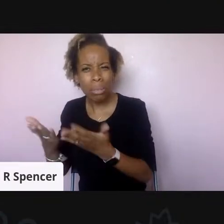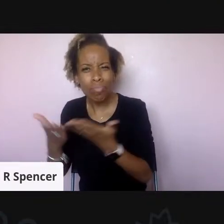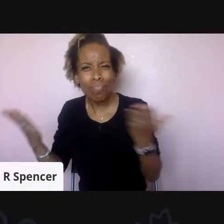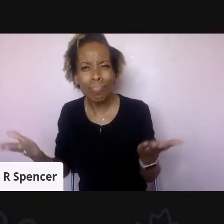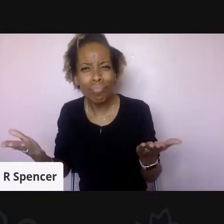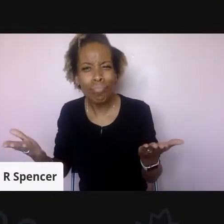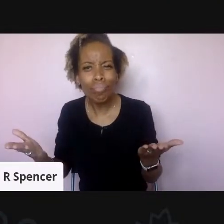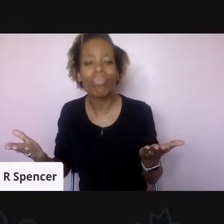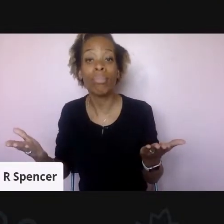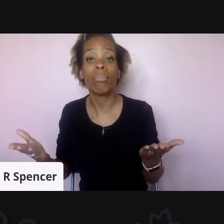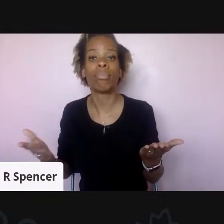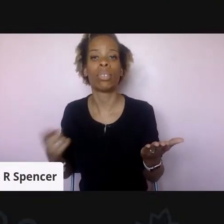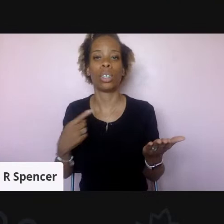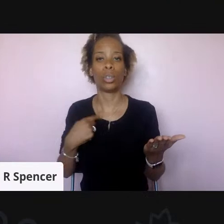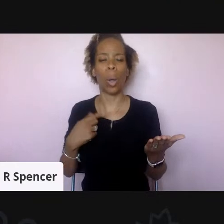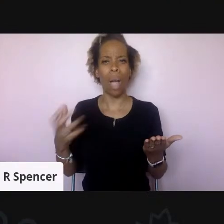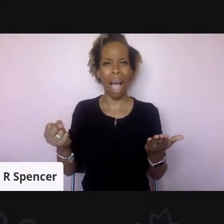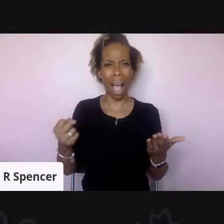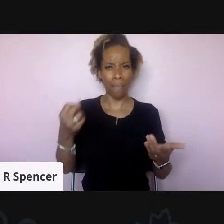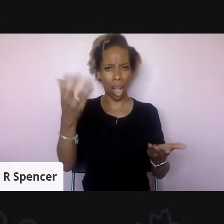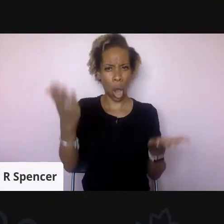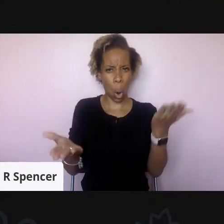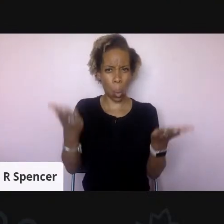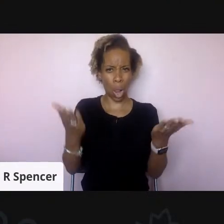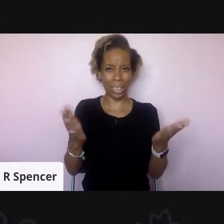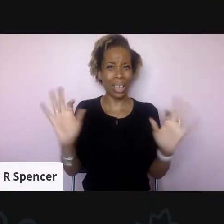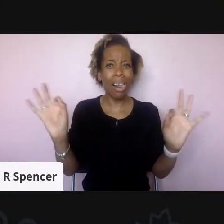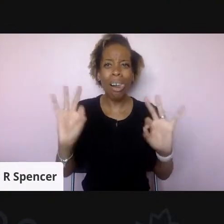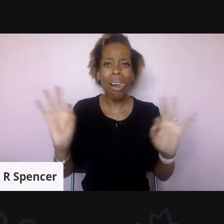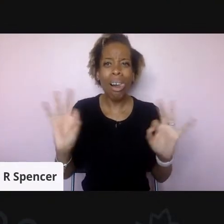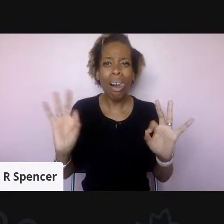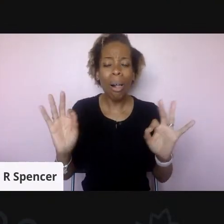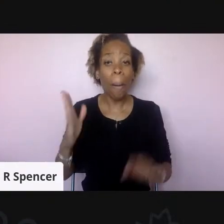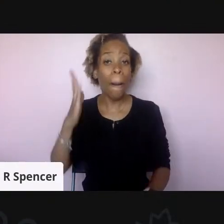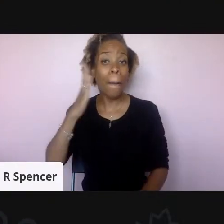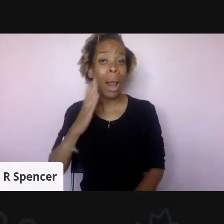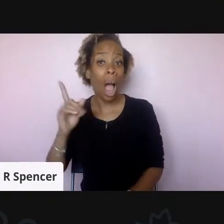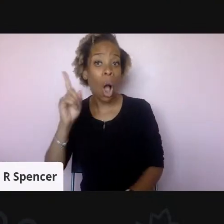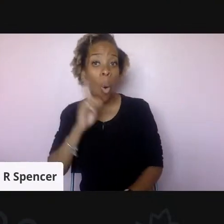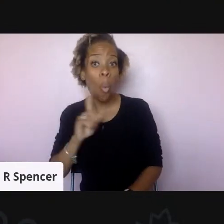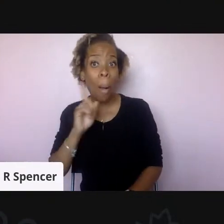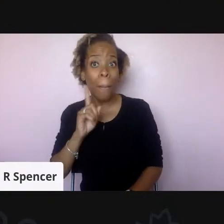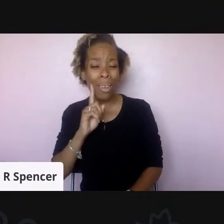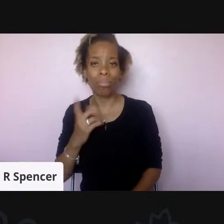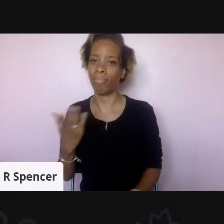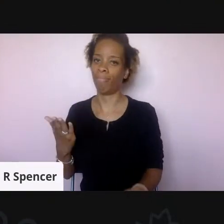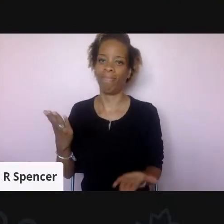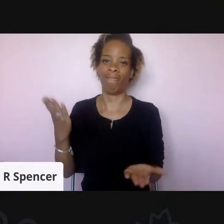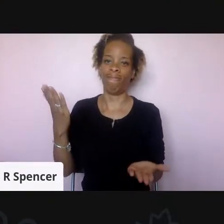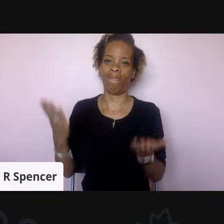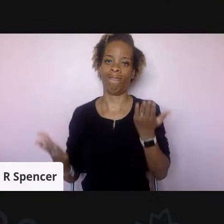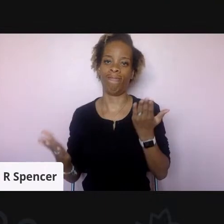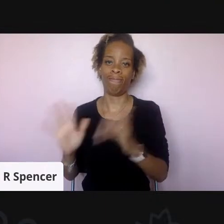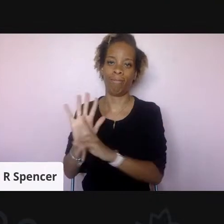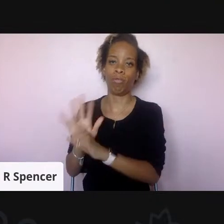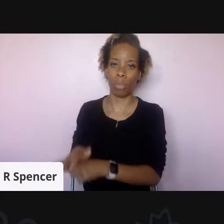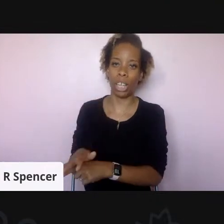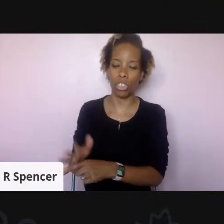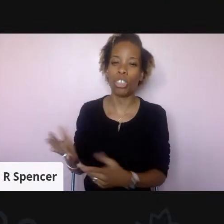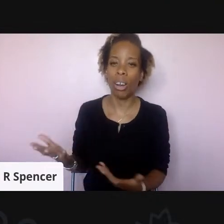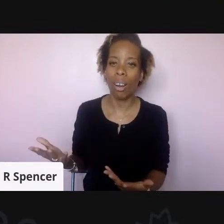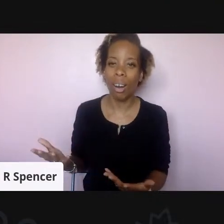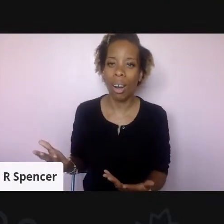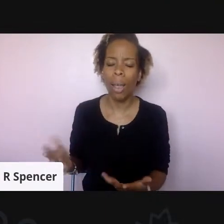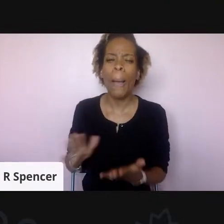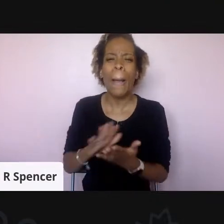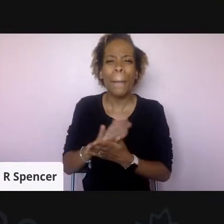inequalities were not shown up in that data, and Black women could be unfairly discriminated against. So there's a need to